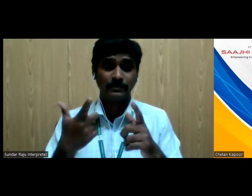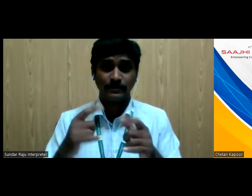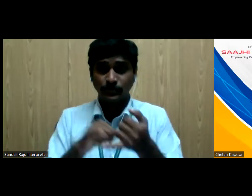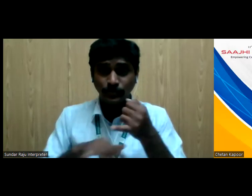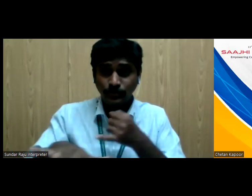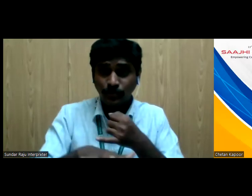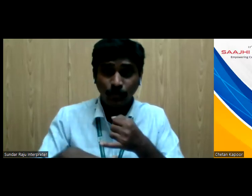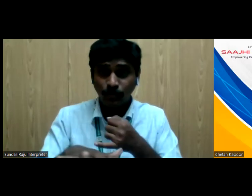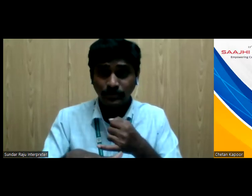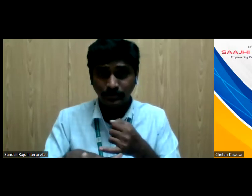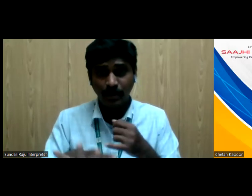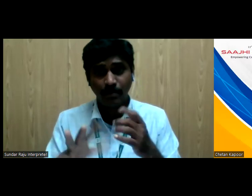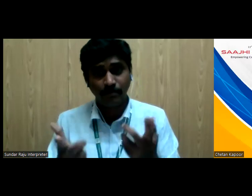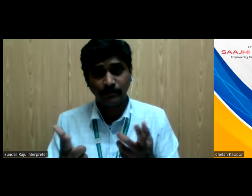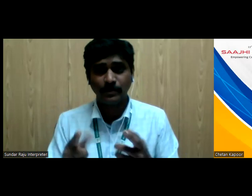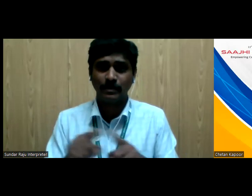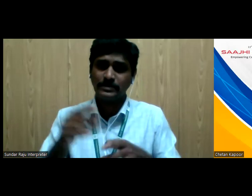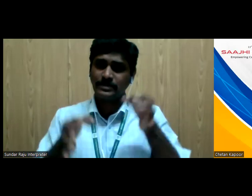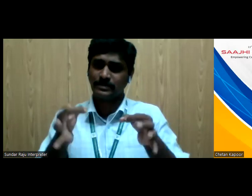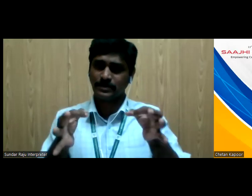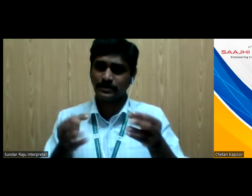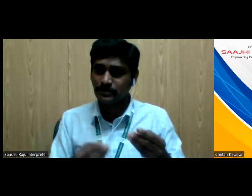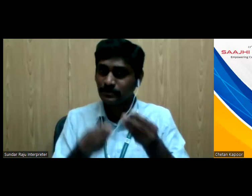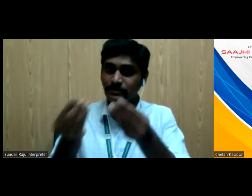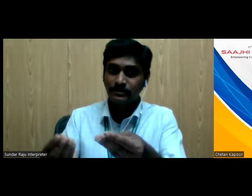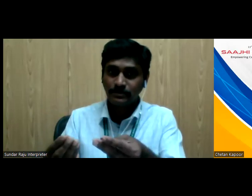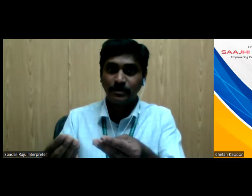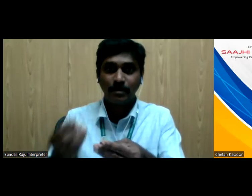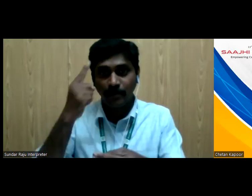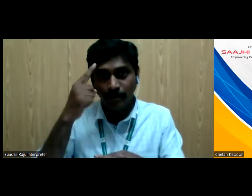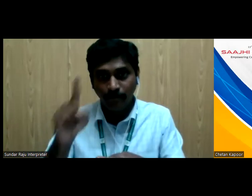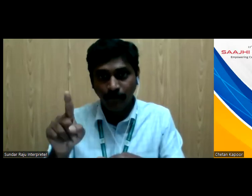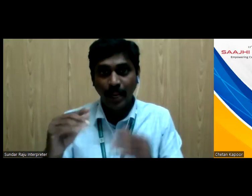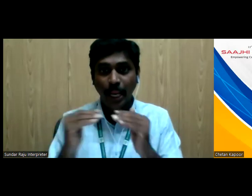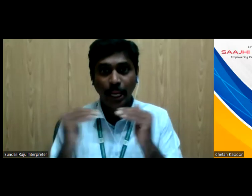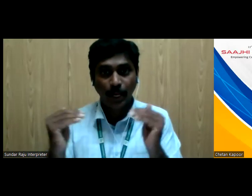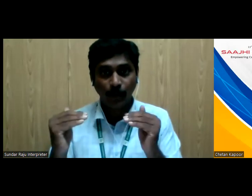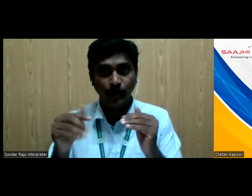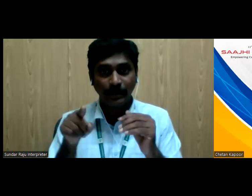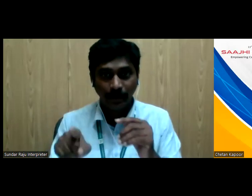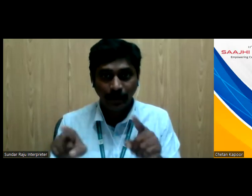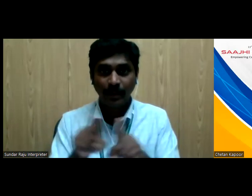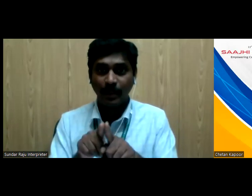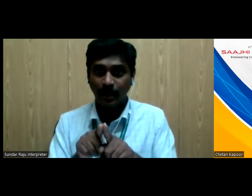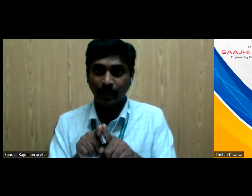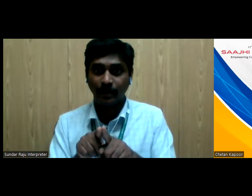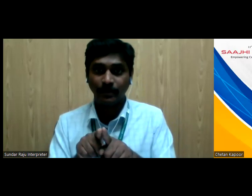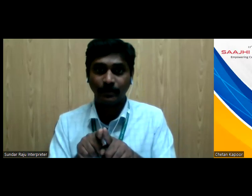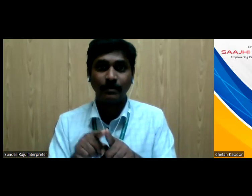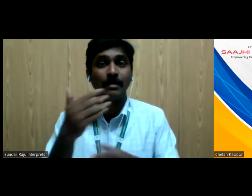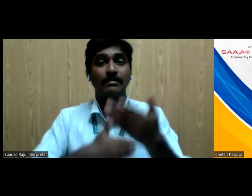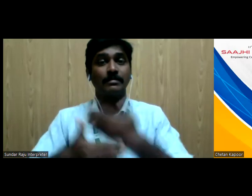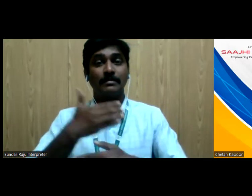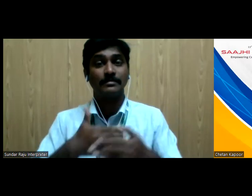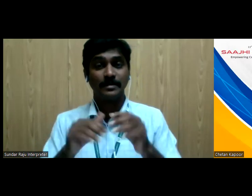do some justice to this idea of bringing equity and inclusivity for persons with the life of